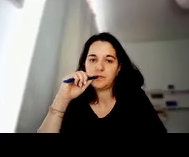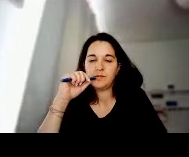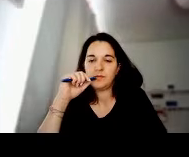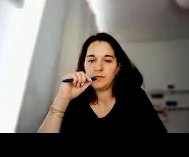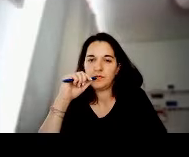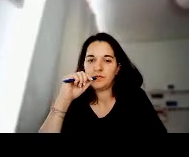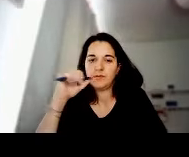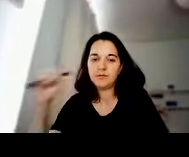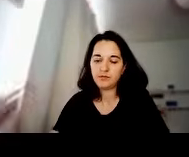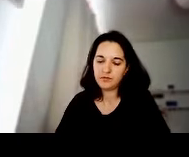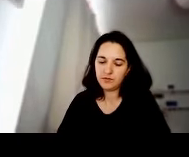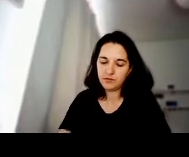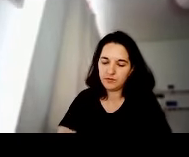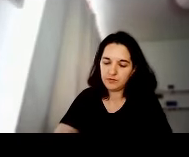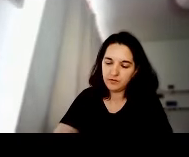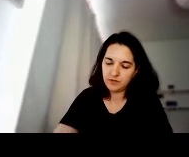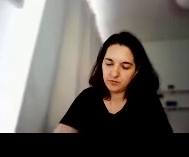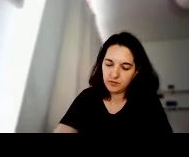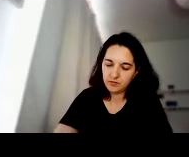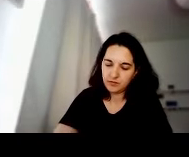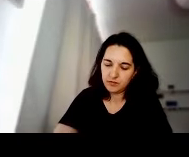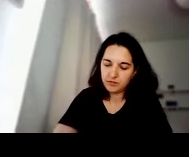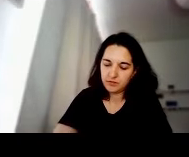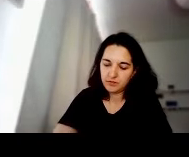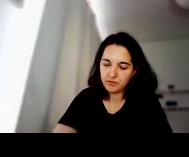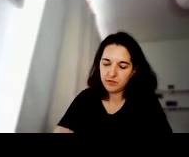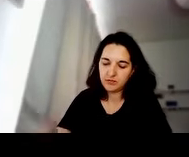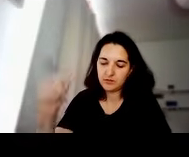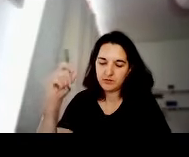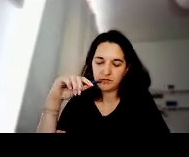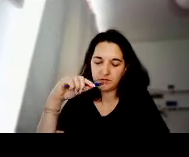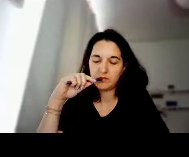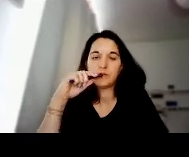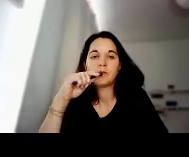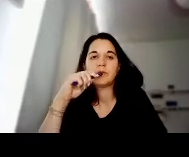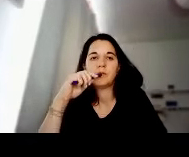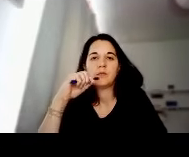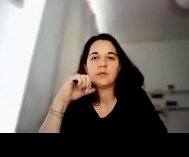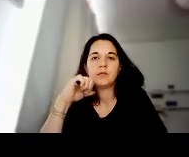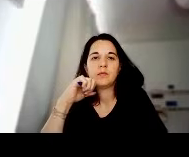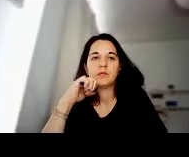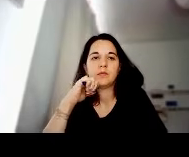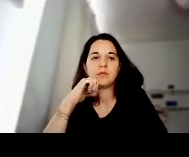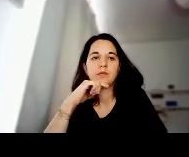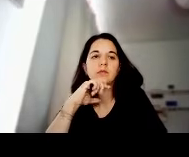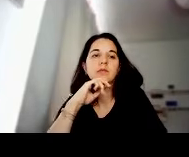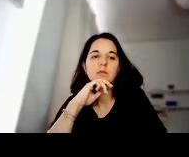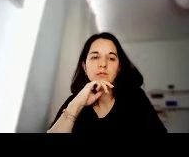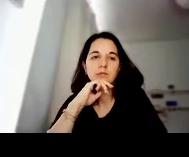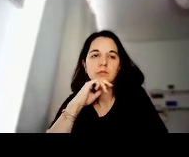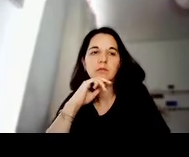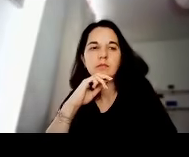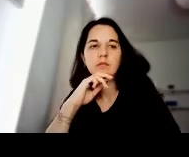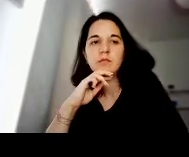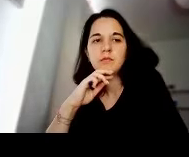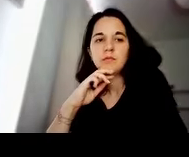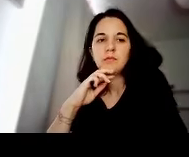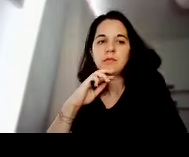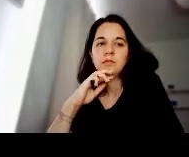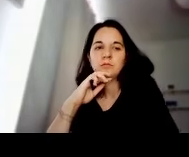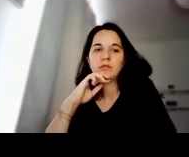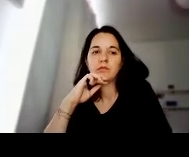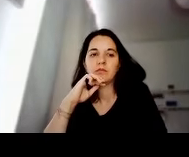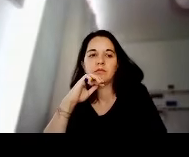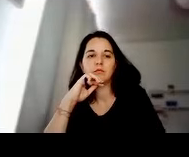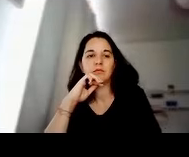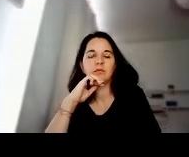to them. Now, in my talk today, I'm going to think through this idea of box breakers in a few different ways and how box